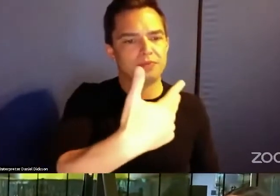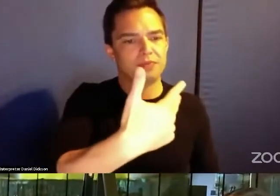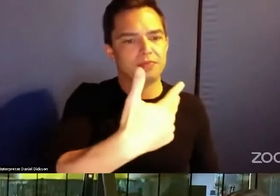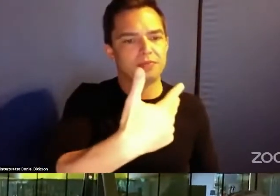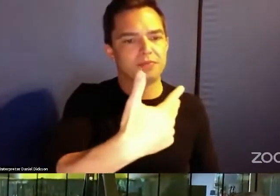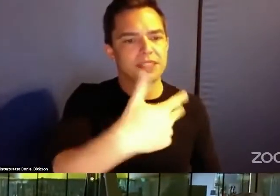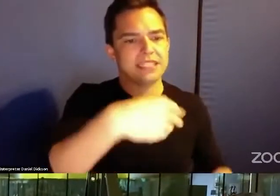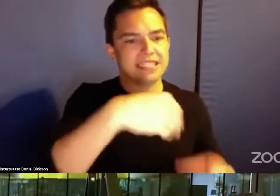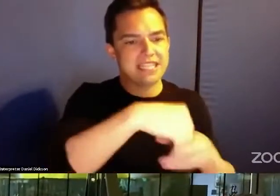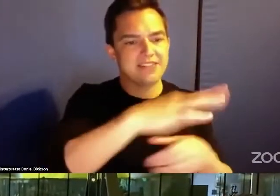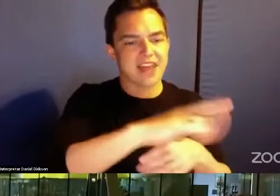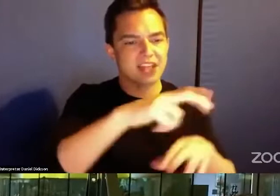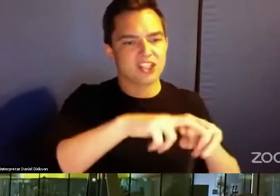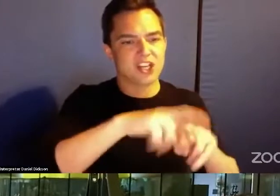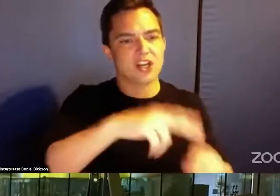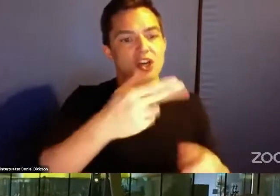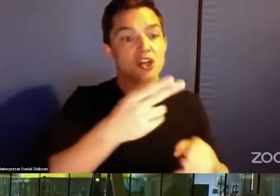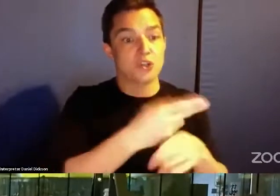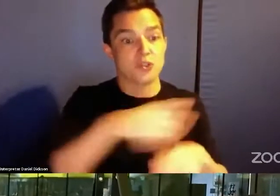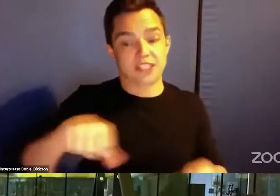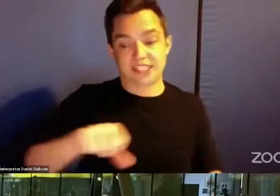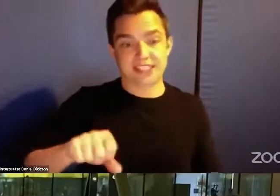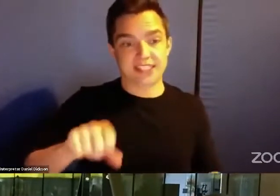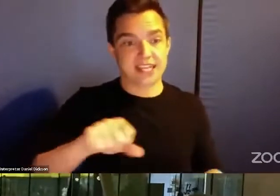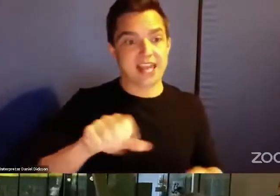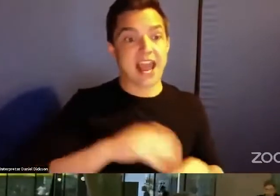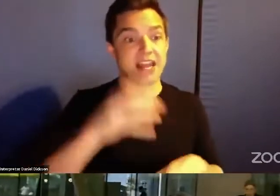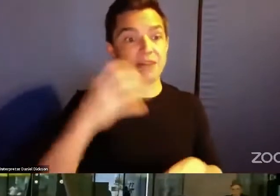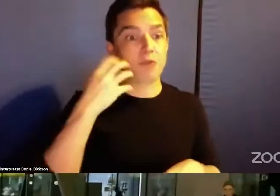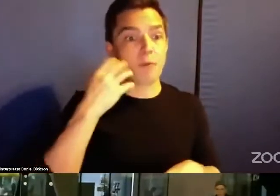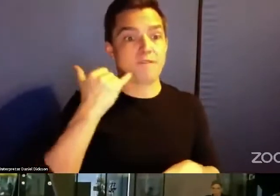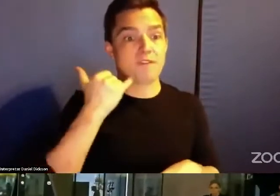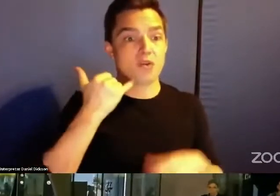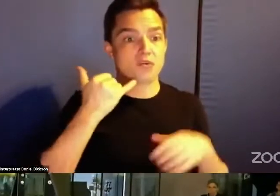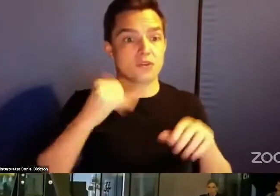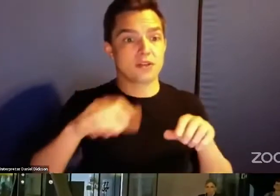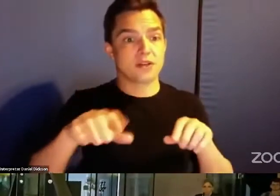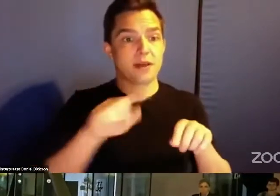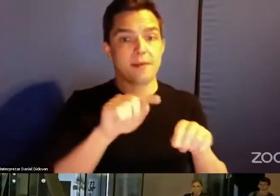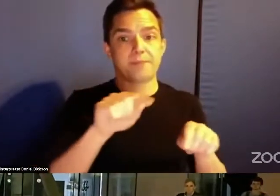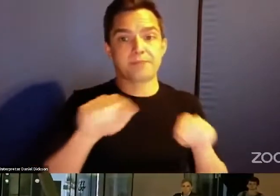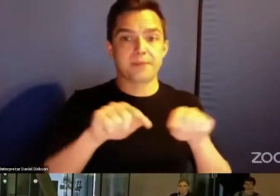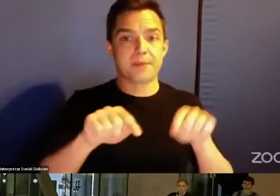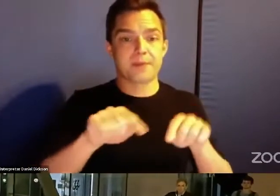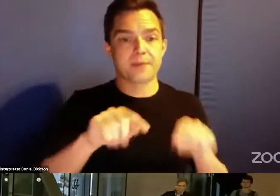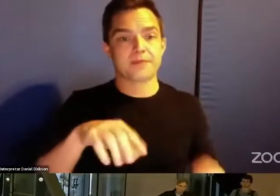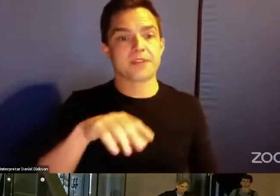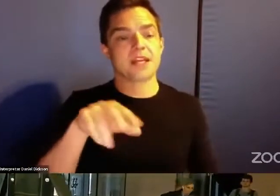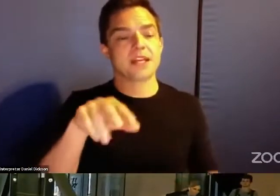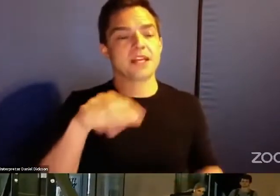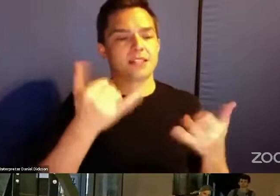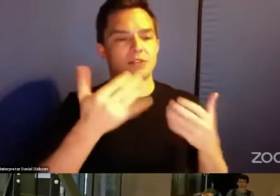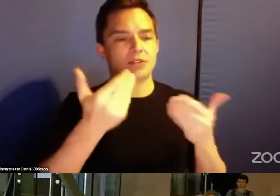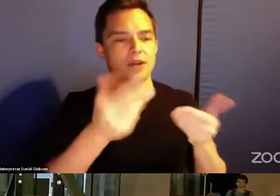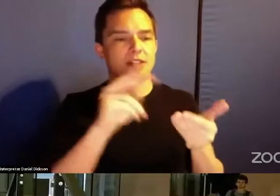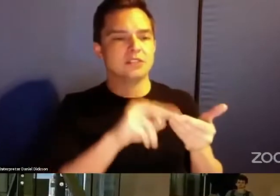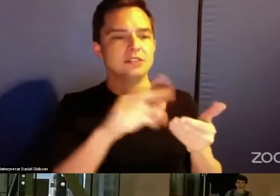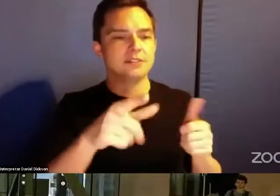stick and his mobile phone. Now let's take a look at Christian's first descent.